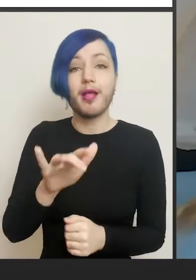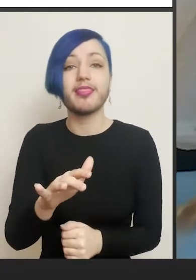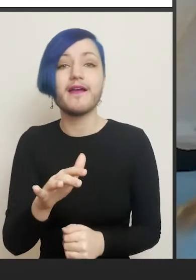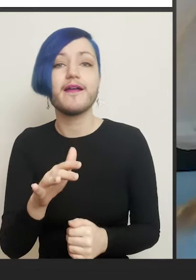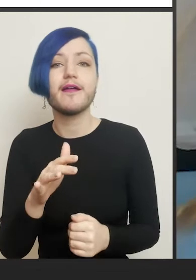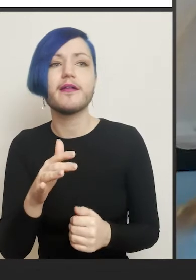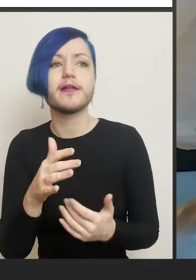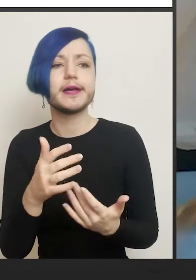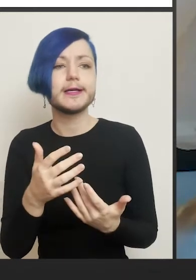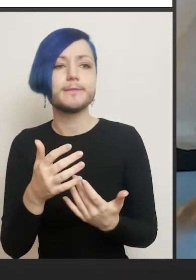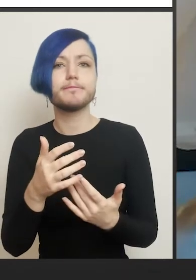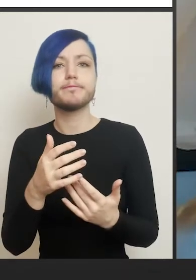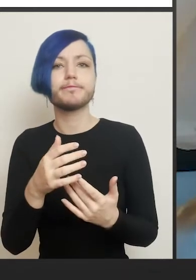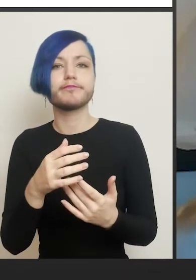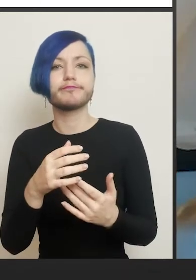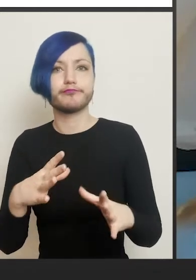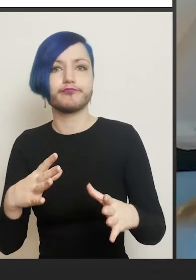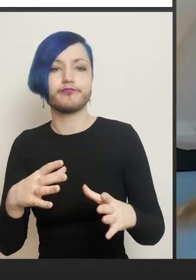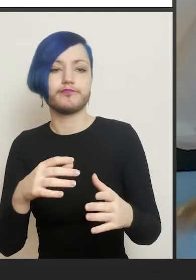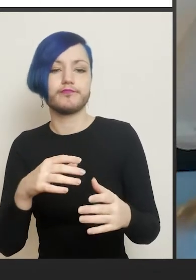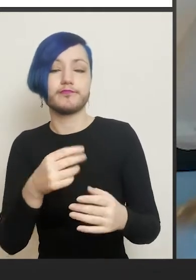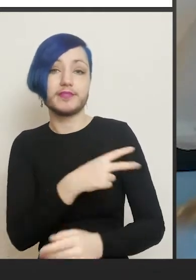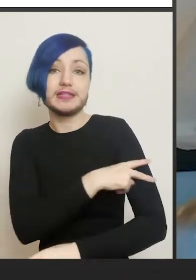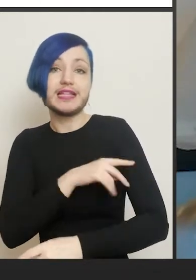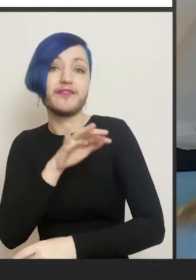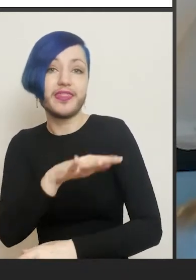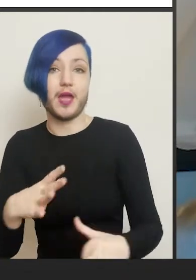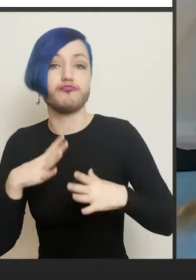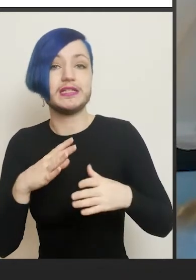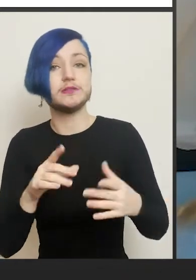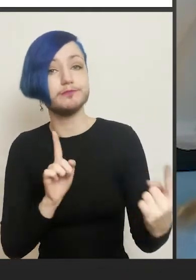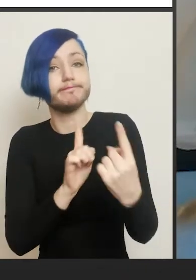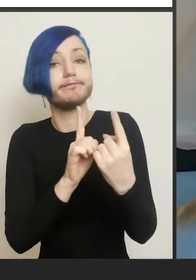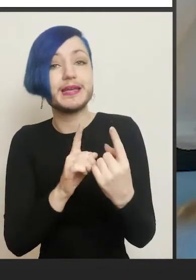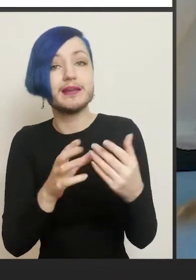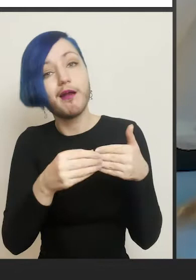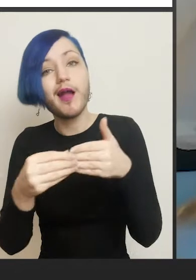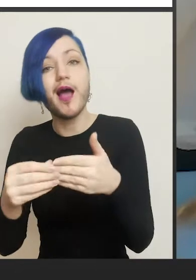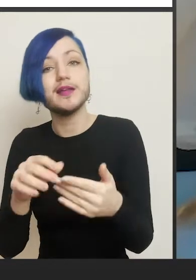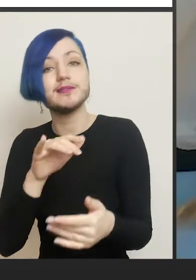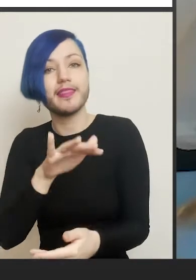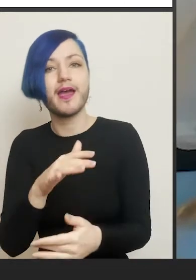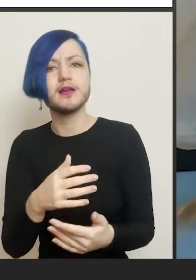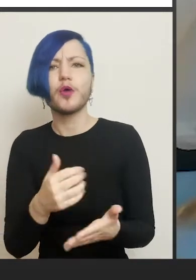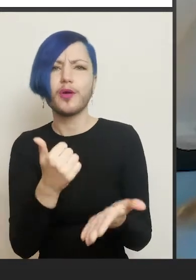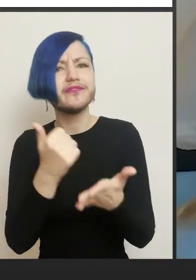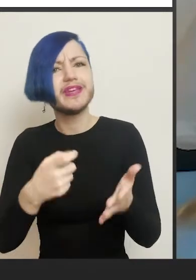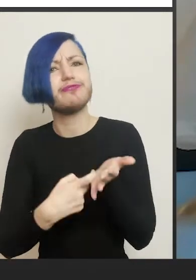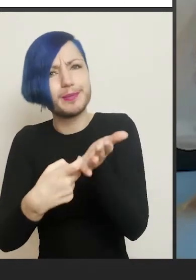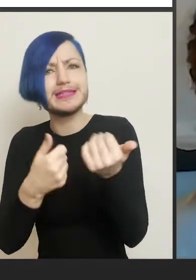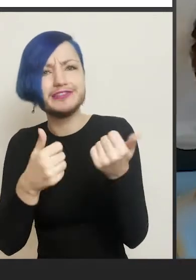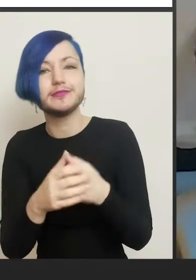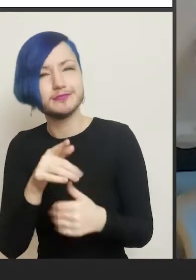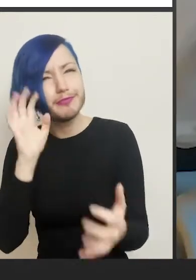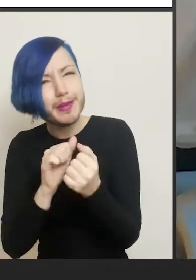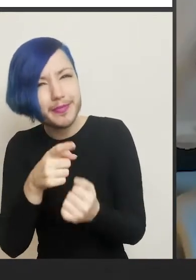ready to meet and guide people on the day, which was also, brilliant. So do you remember